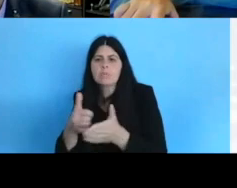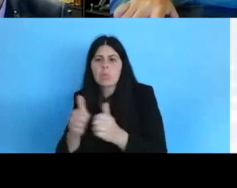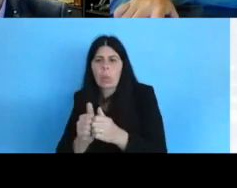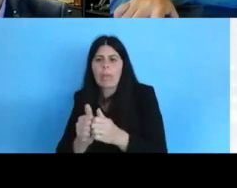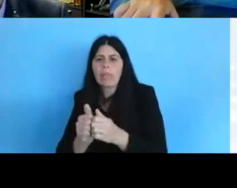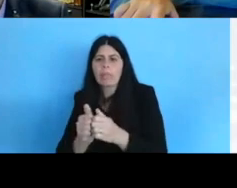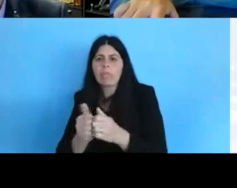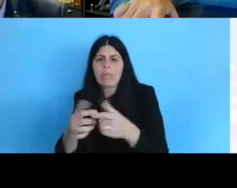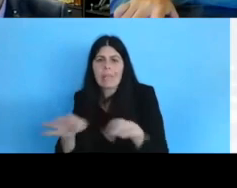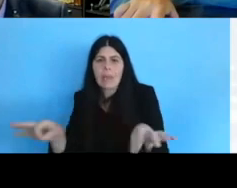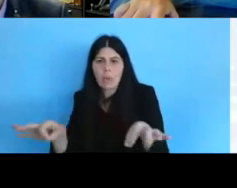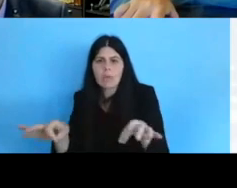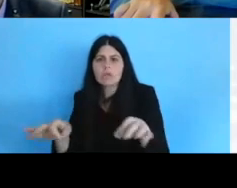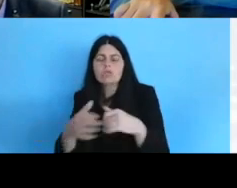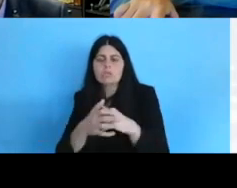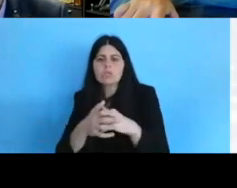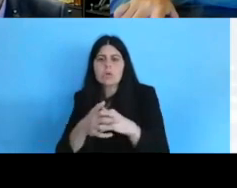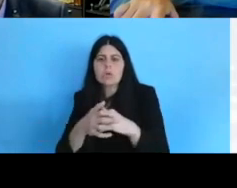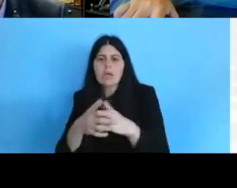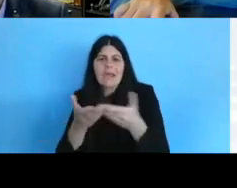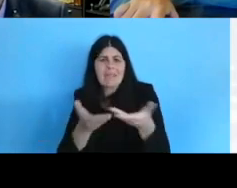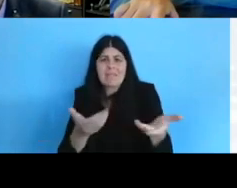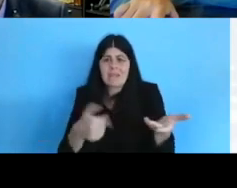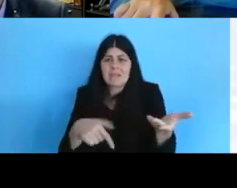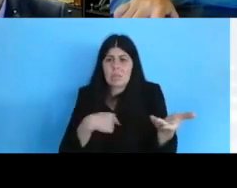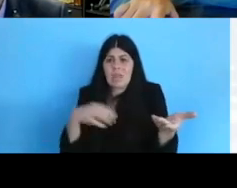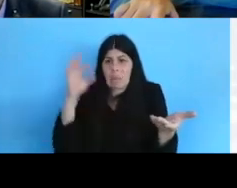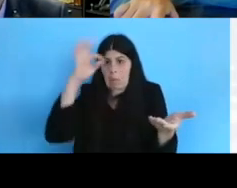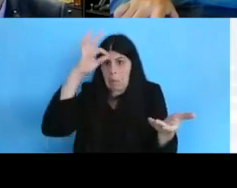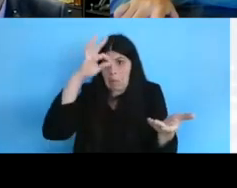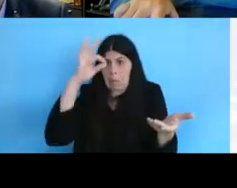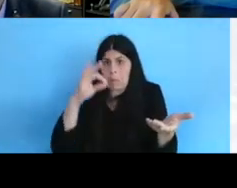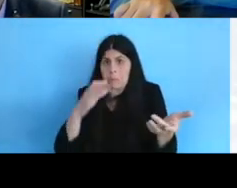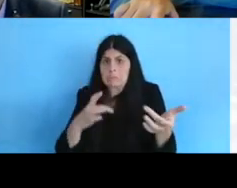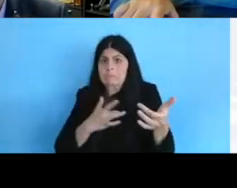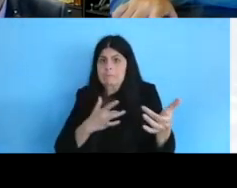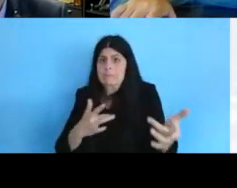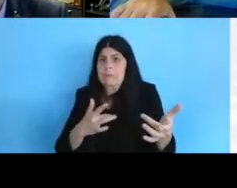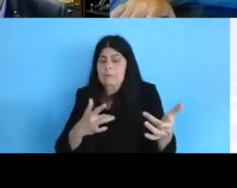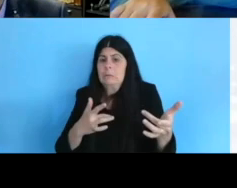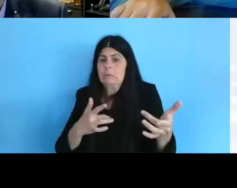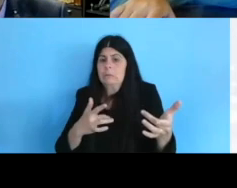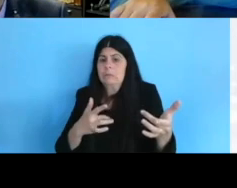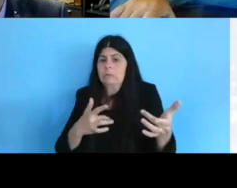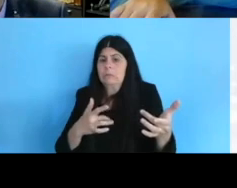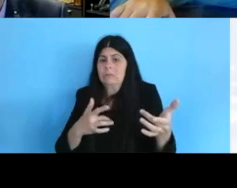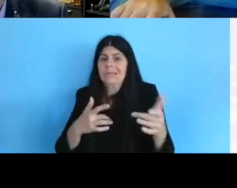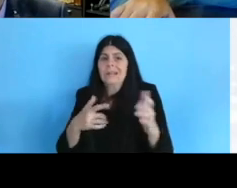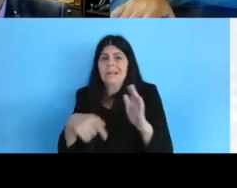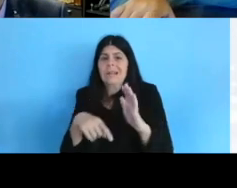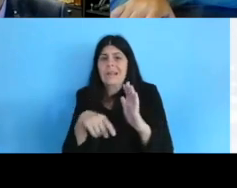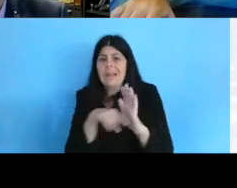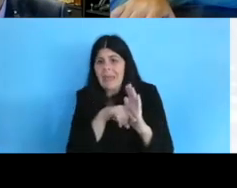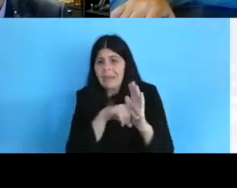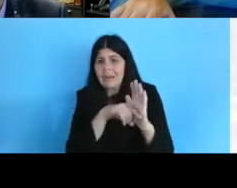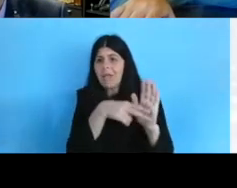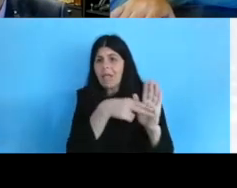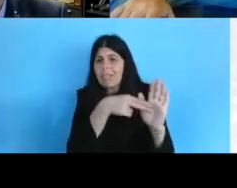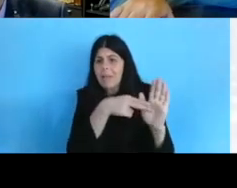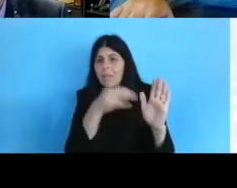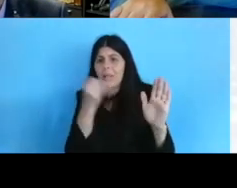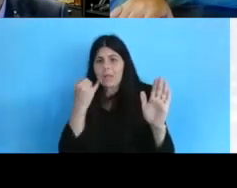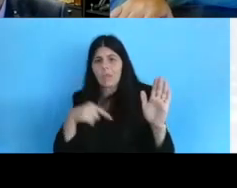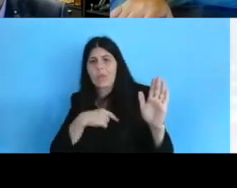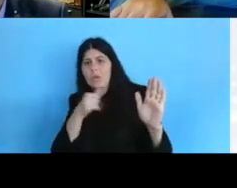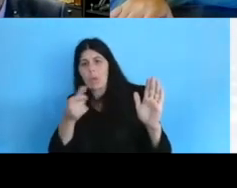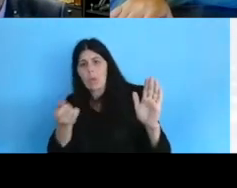human error or human experience that we tend to negative label things we don't understand. You know, that's my opinion,